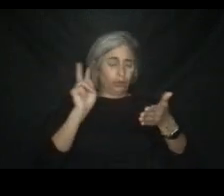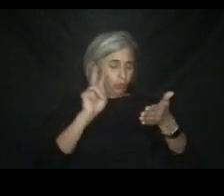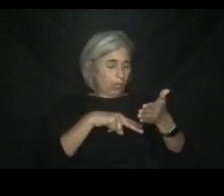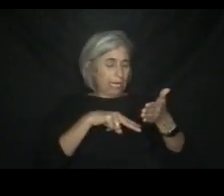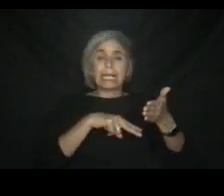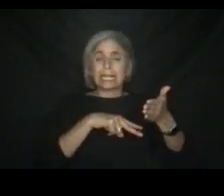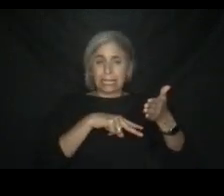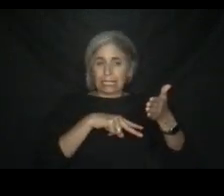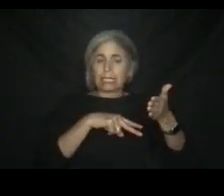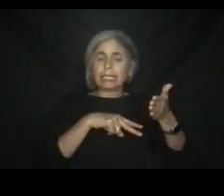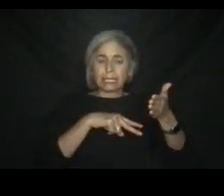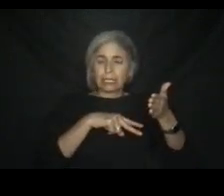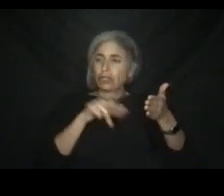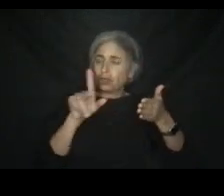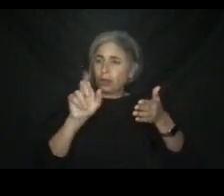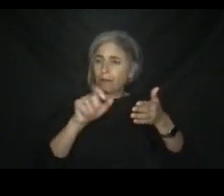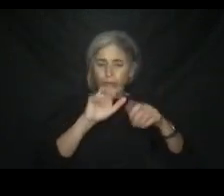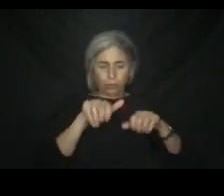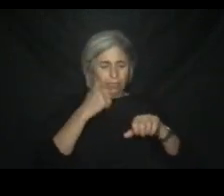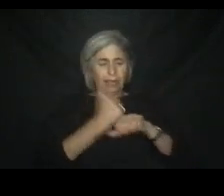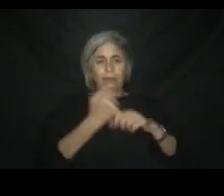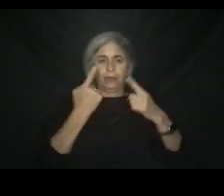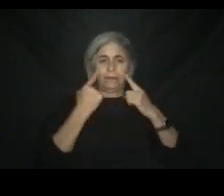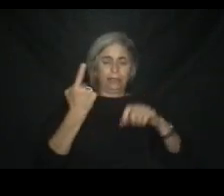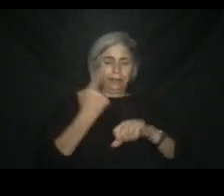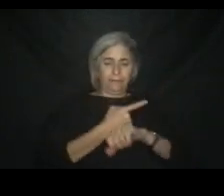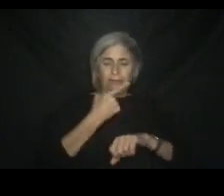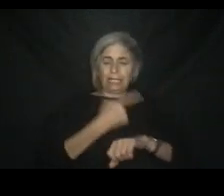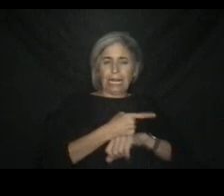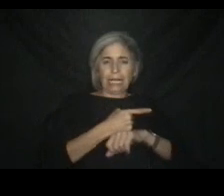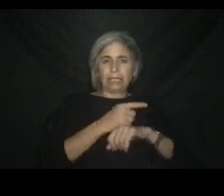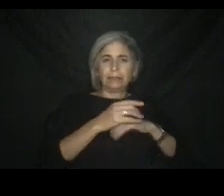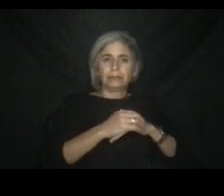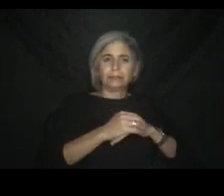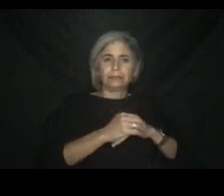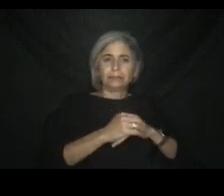reading, you have to establish an effective date.